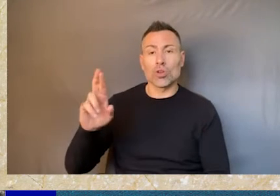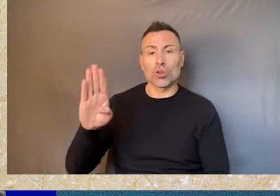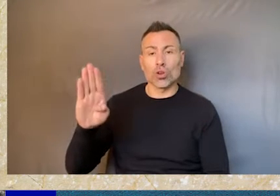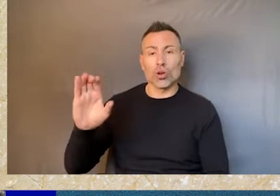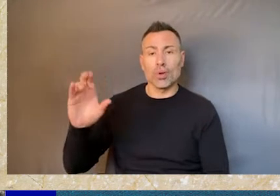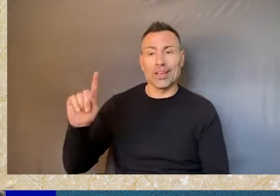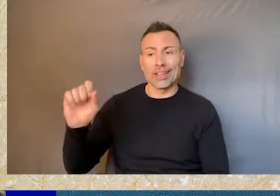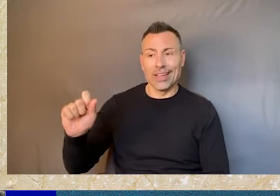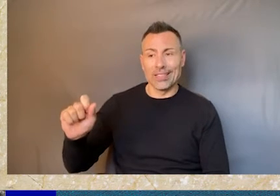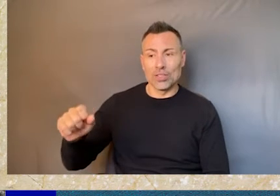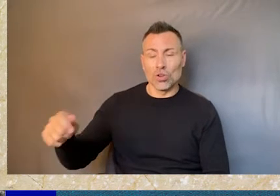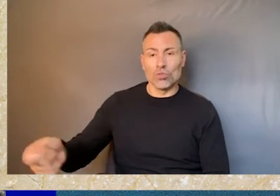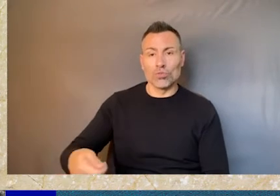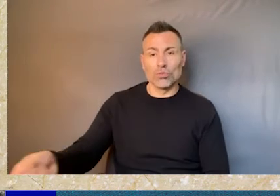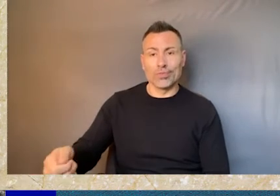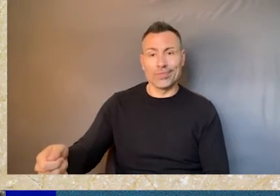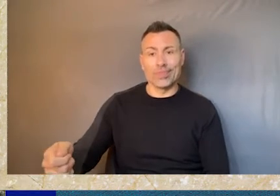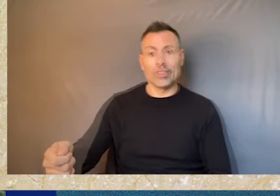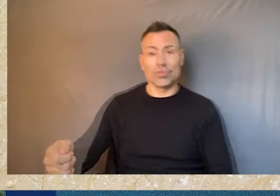we will transition into a video.